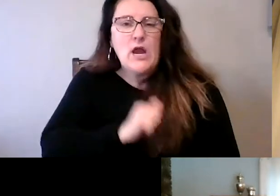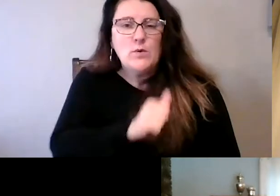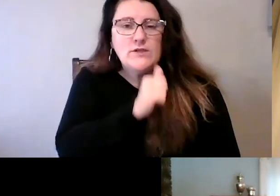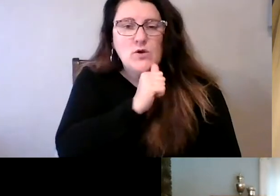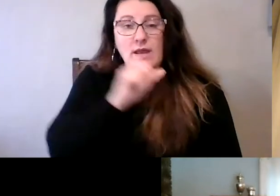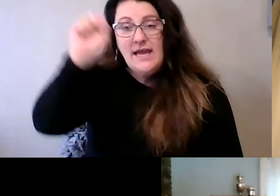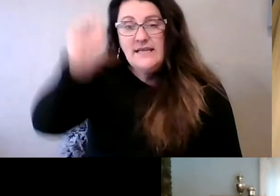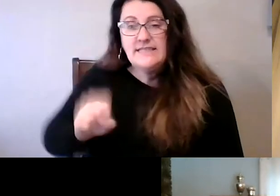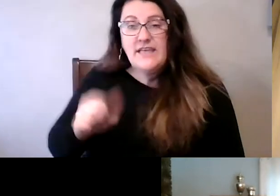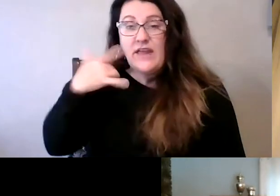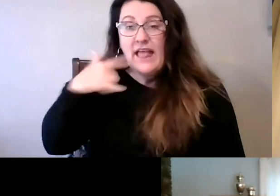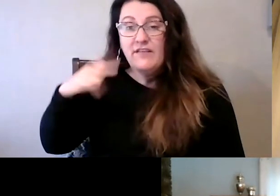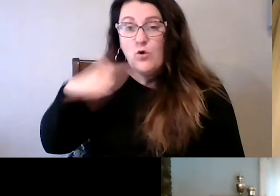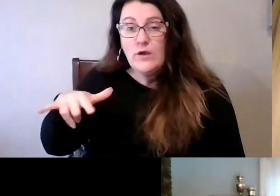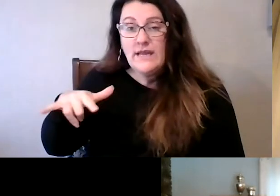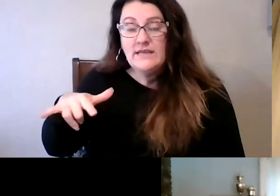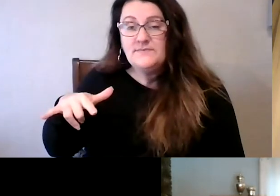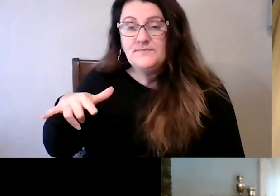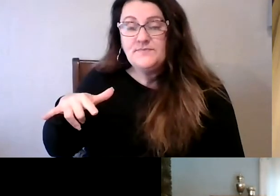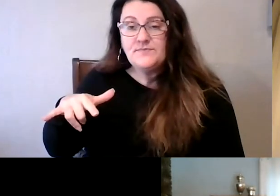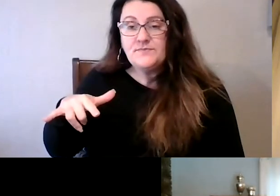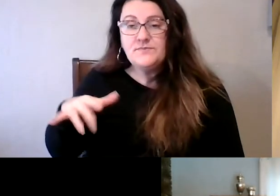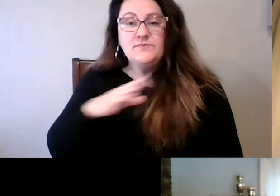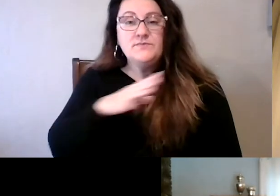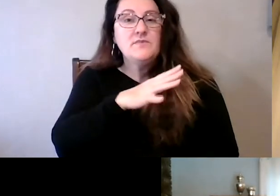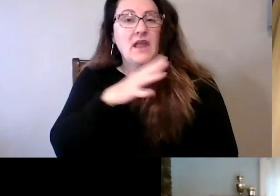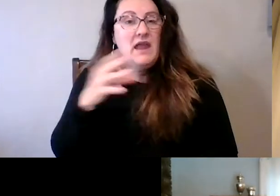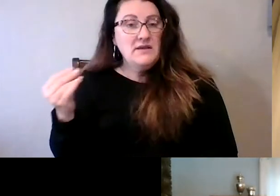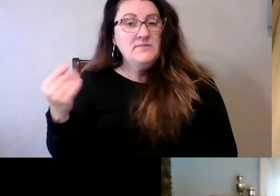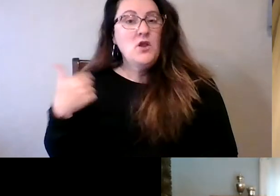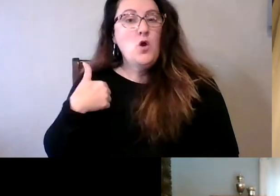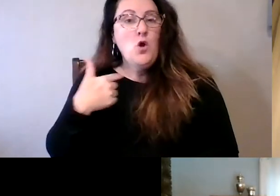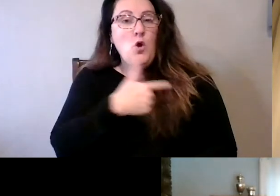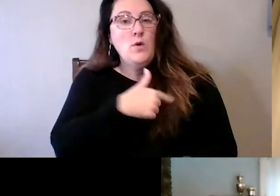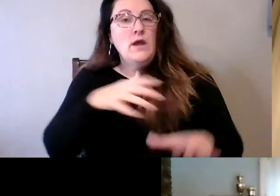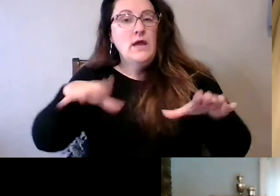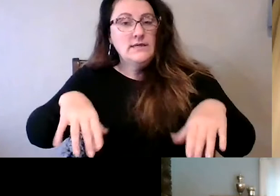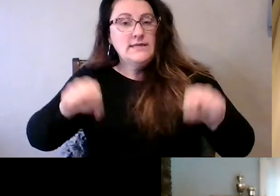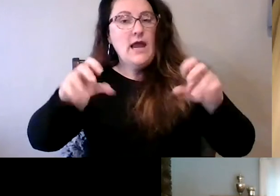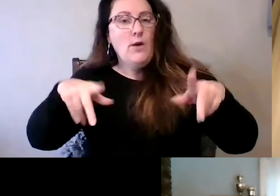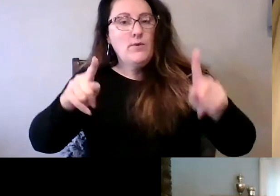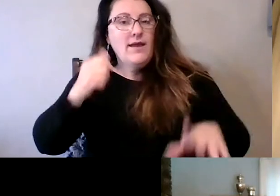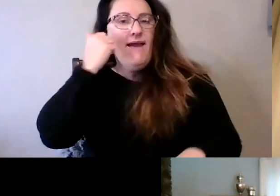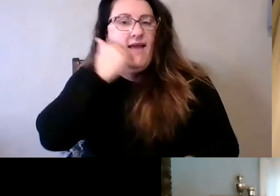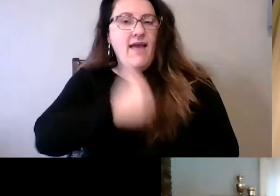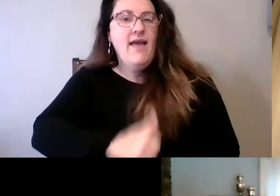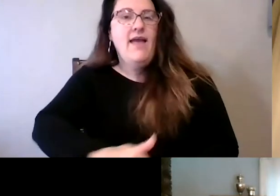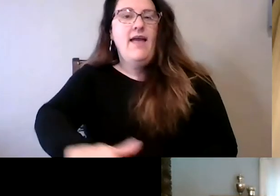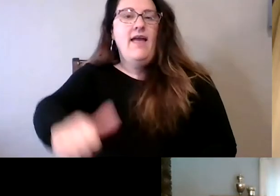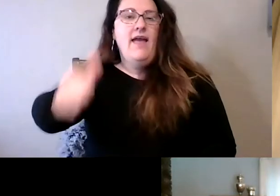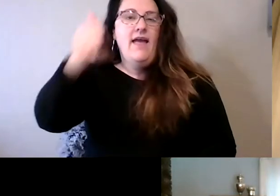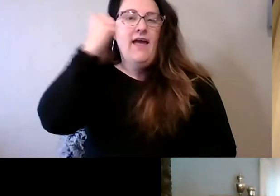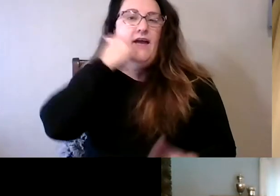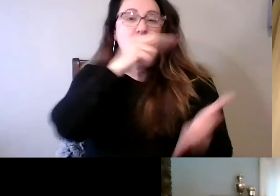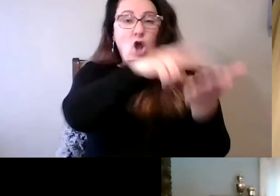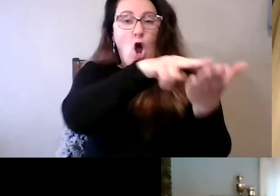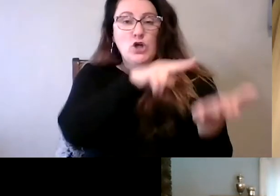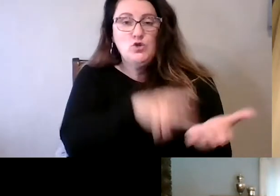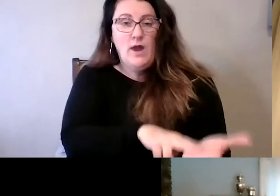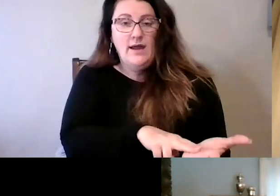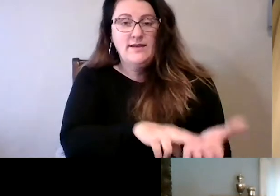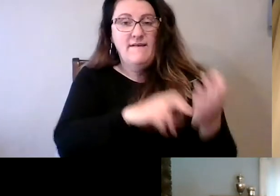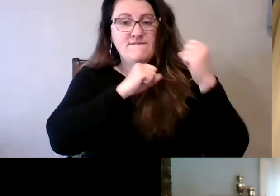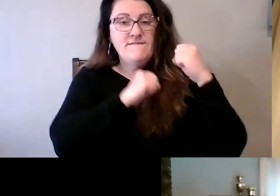Southern California. And, you know, we take an opportunity, every single contract